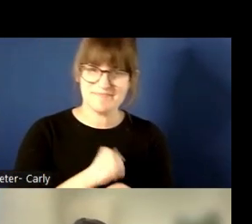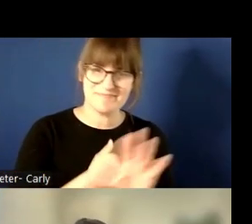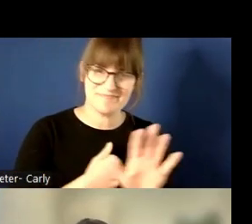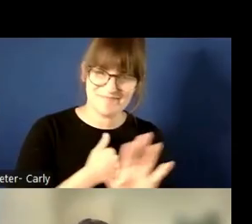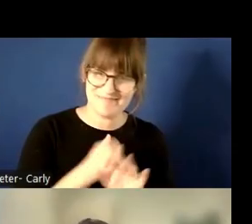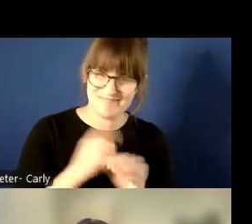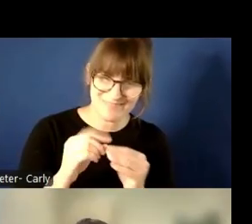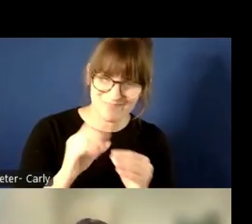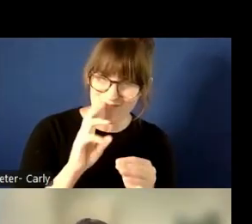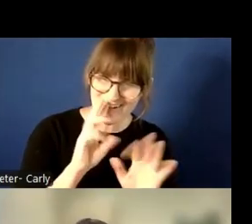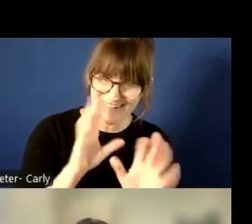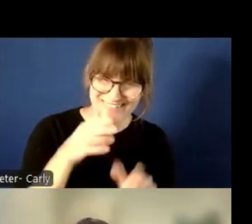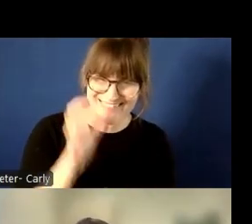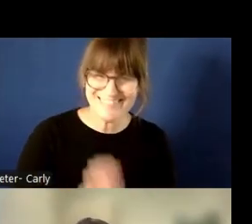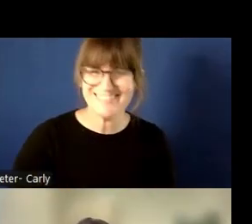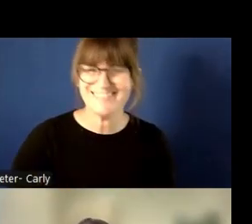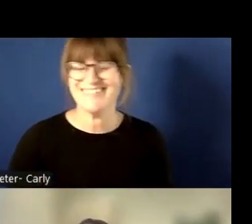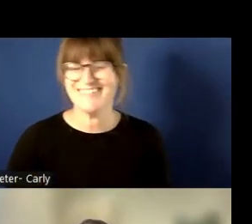sip of water.